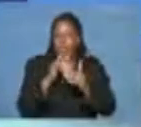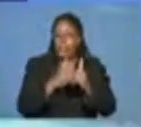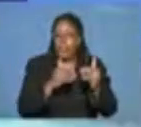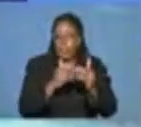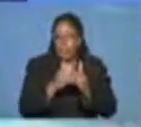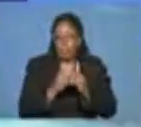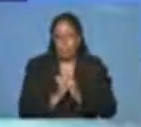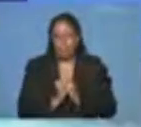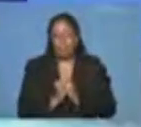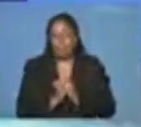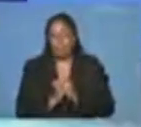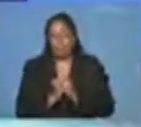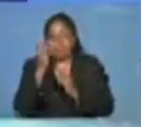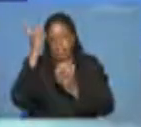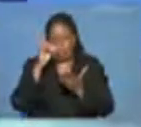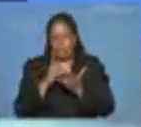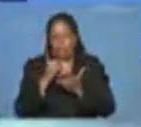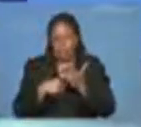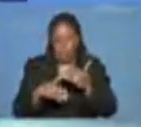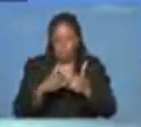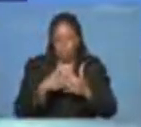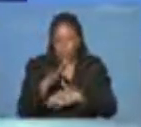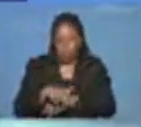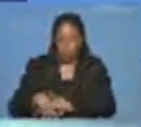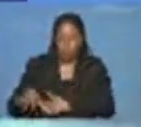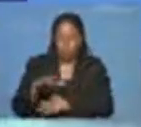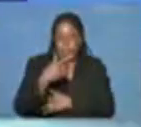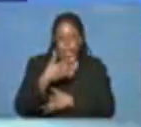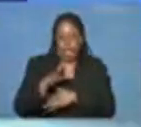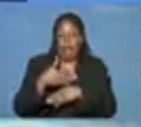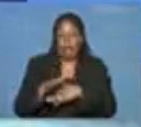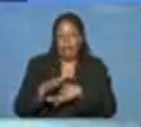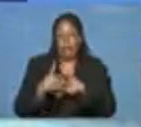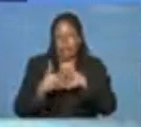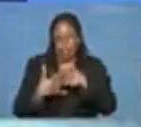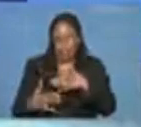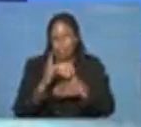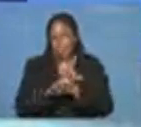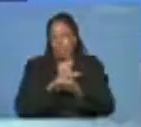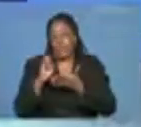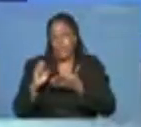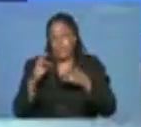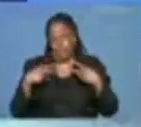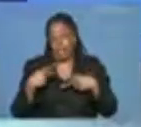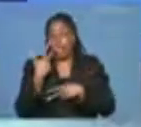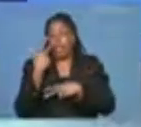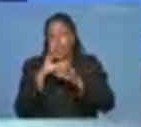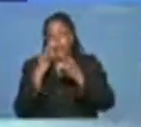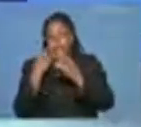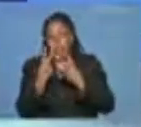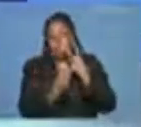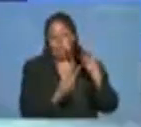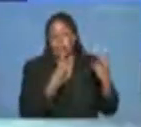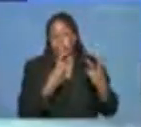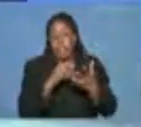Well, meantime, detectives returning to the scene of the crime following a bloody weekend that's left three families to visit a morgue and make